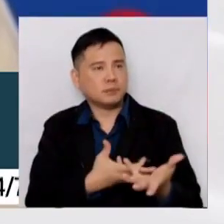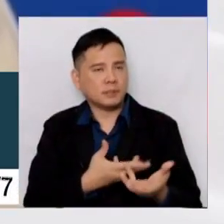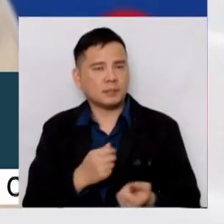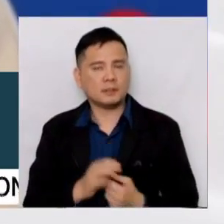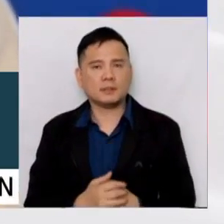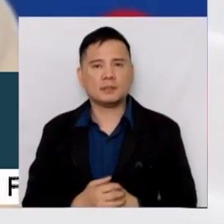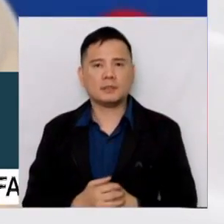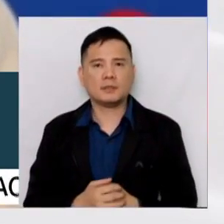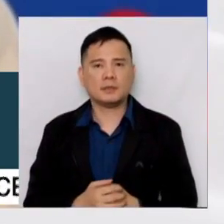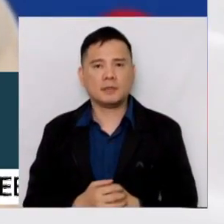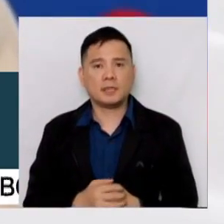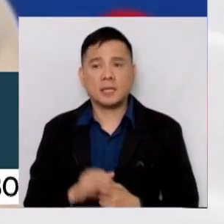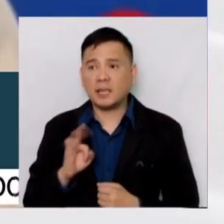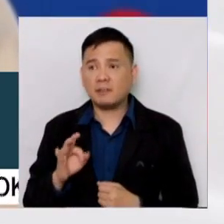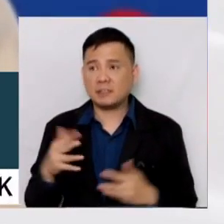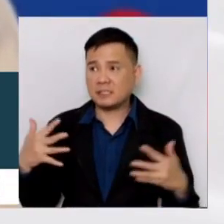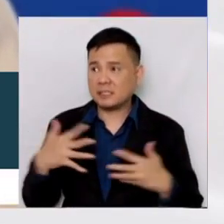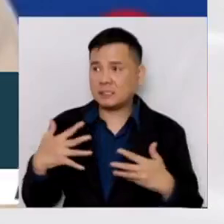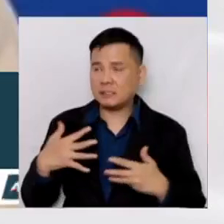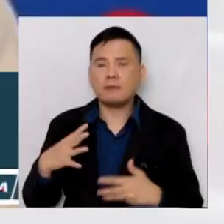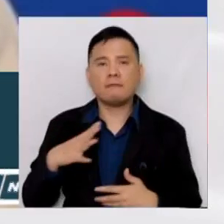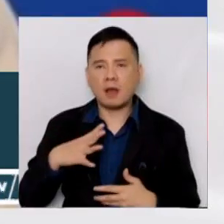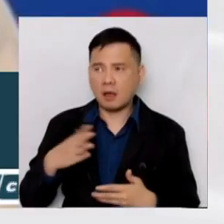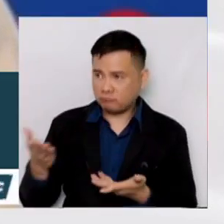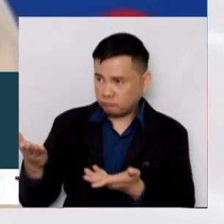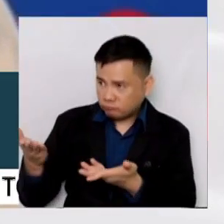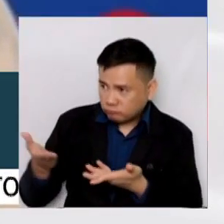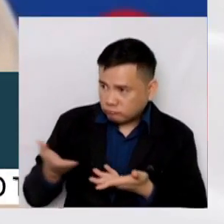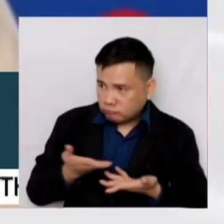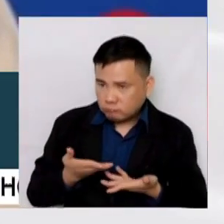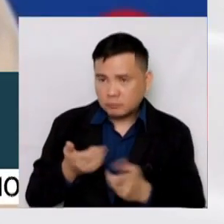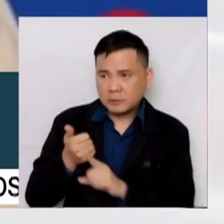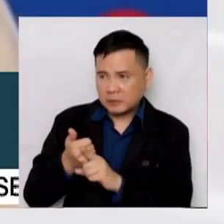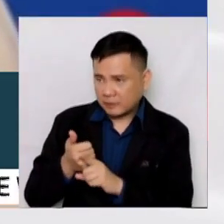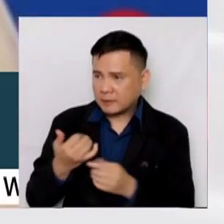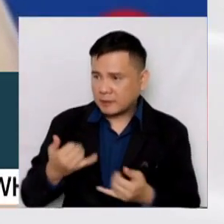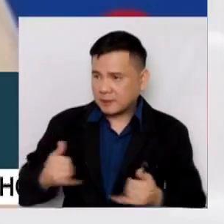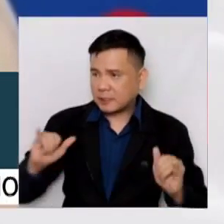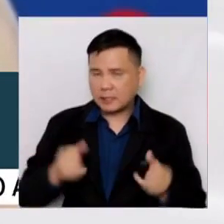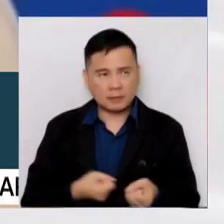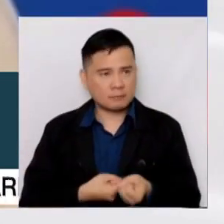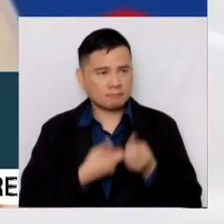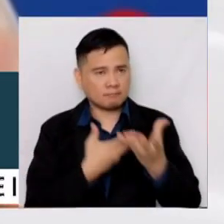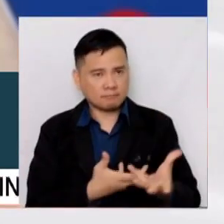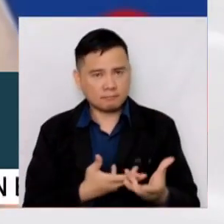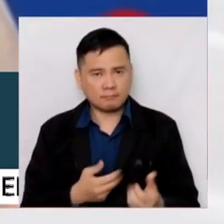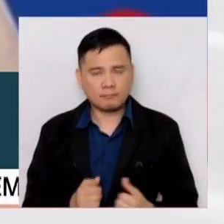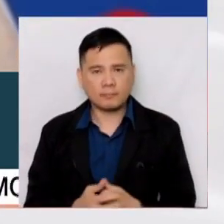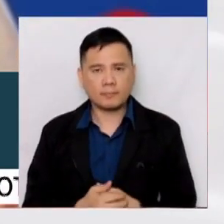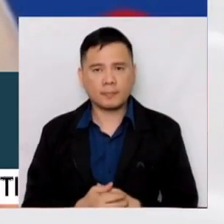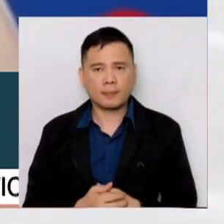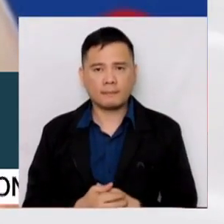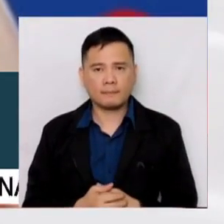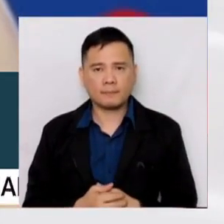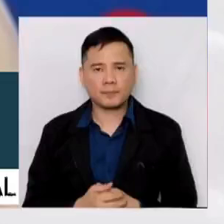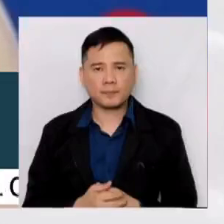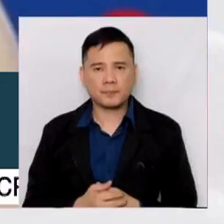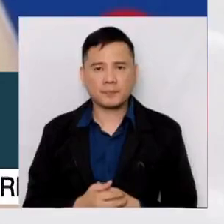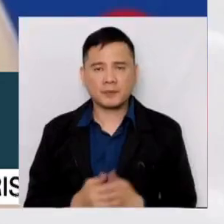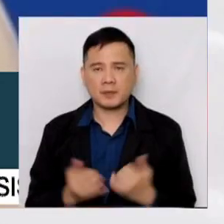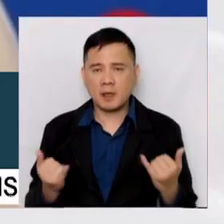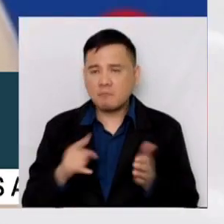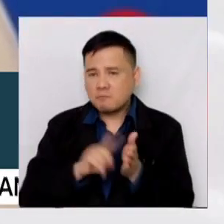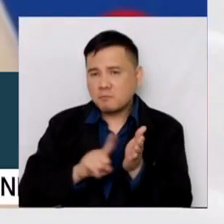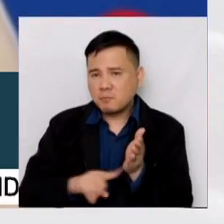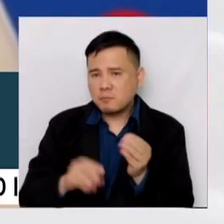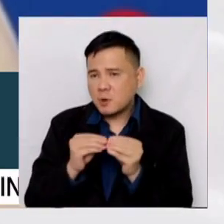are referring to should actually voice their response. And then let's try to find out if we say